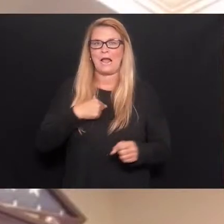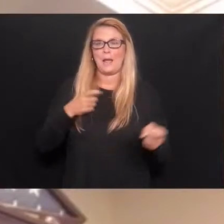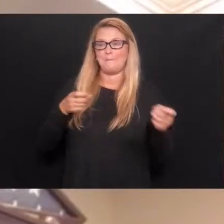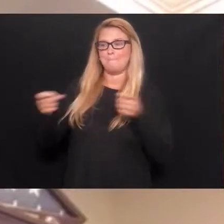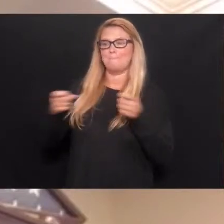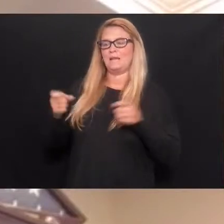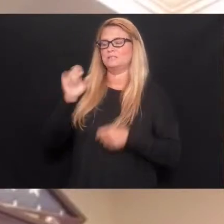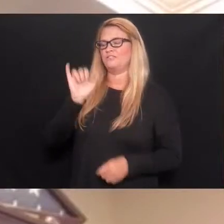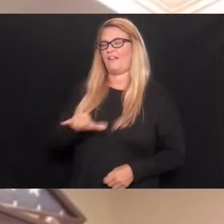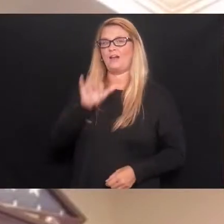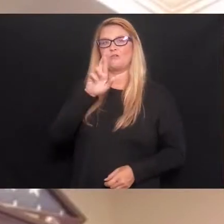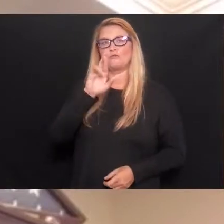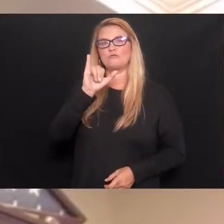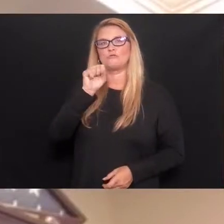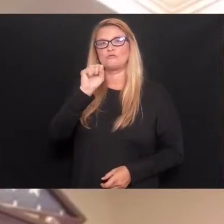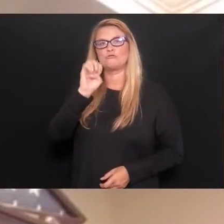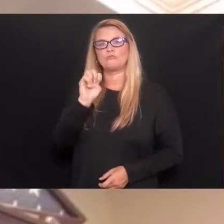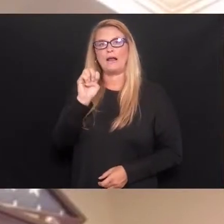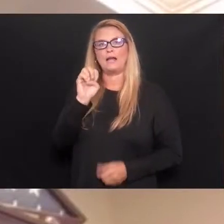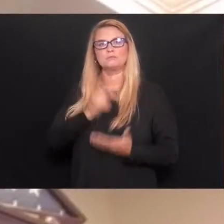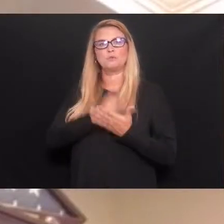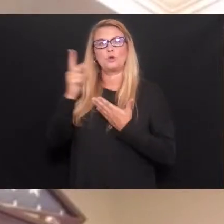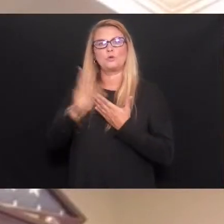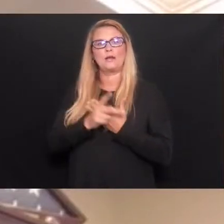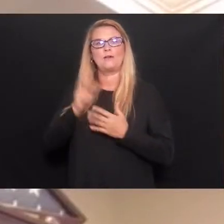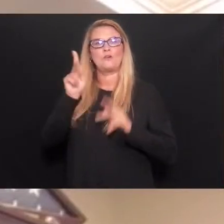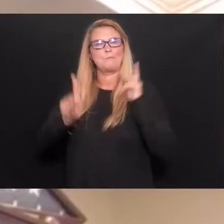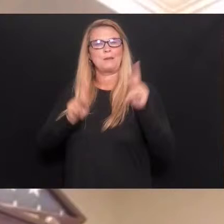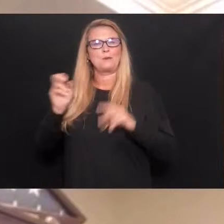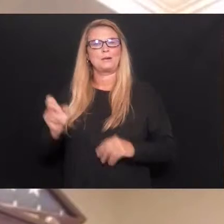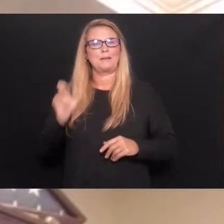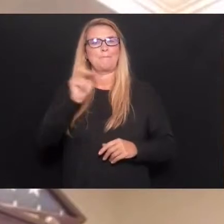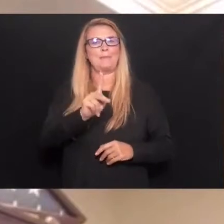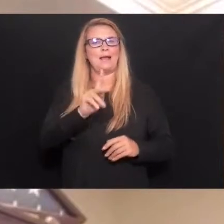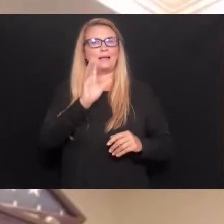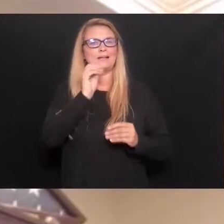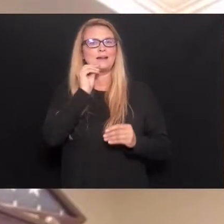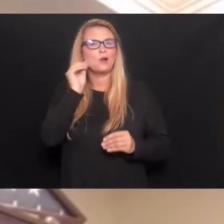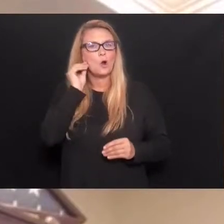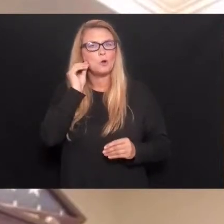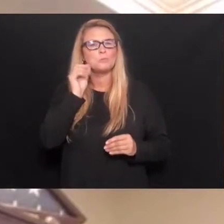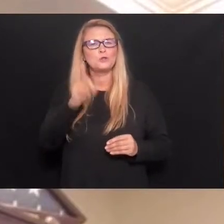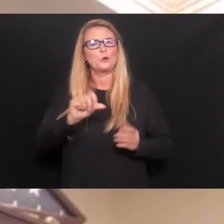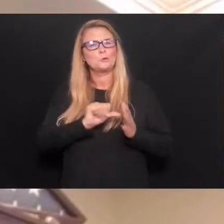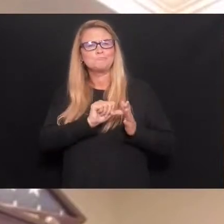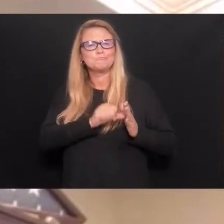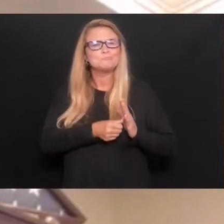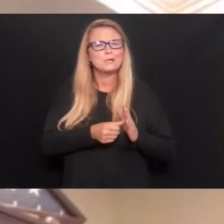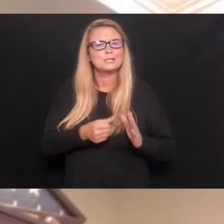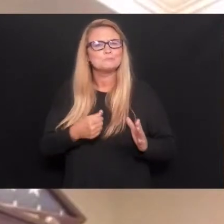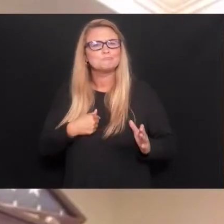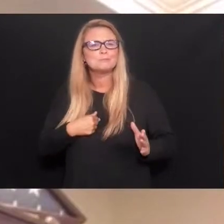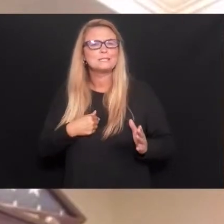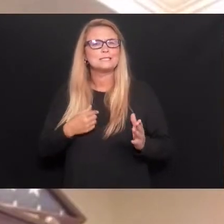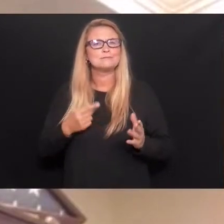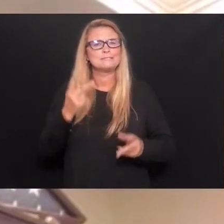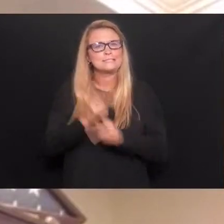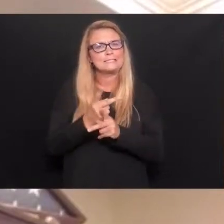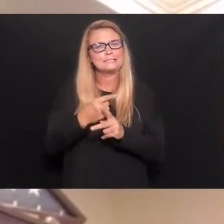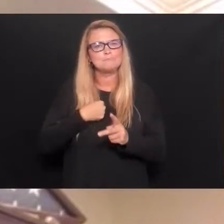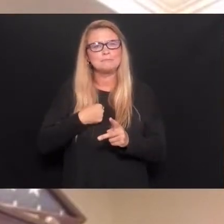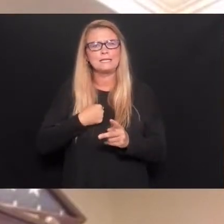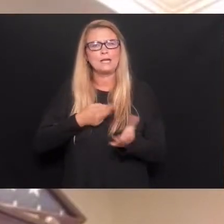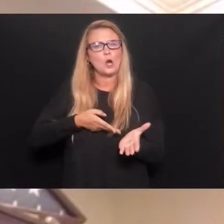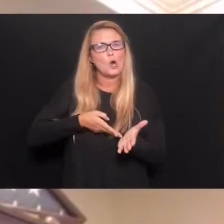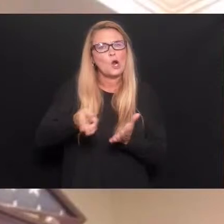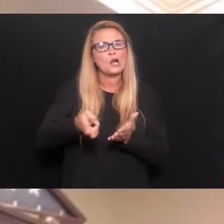program to get folks back in homes. You always pressed me and kept me honest to make sure we were doing the best we could, the